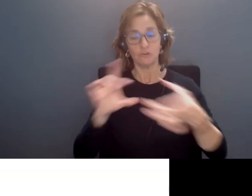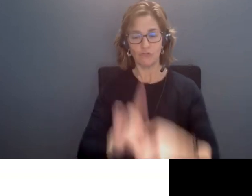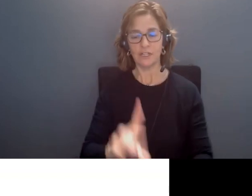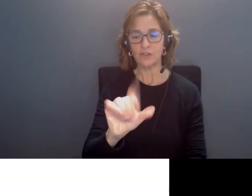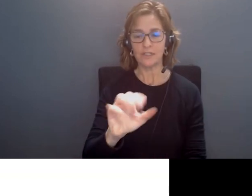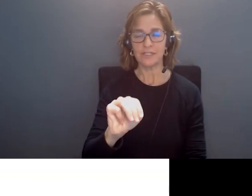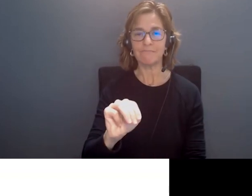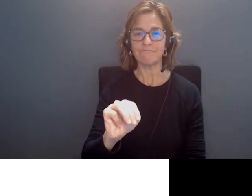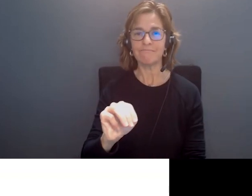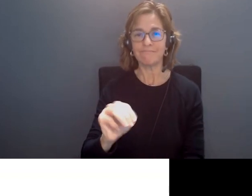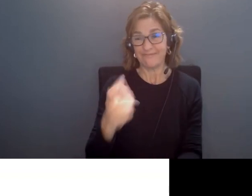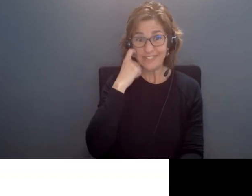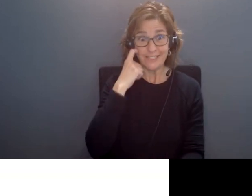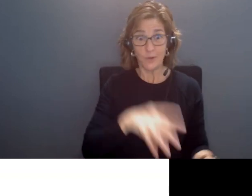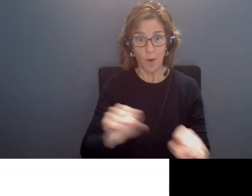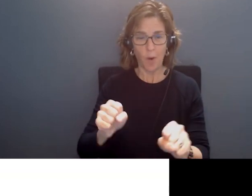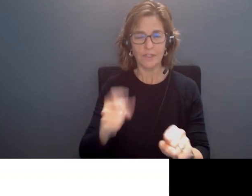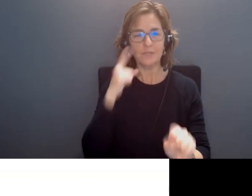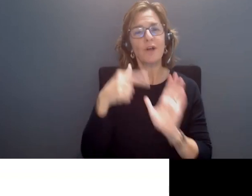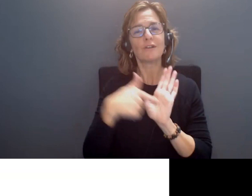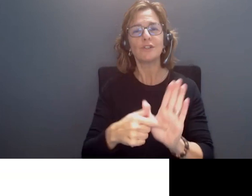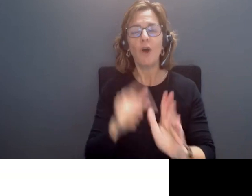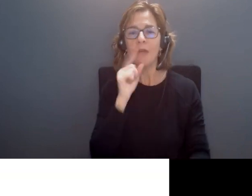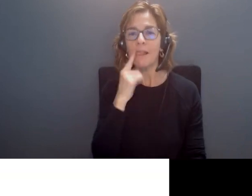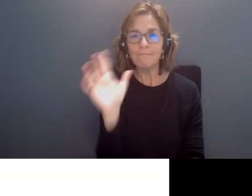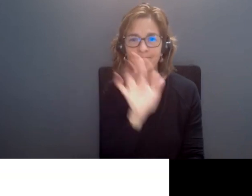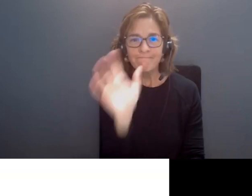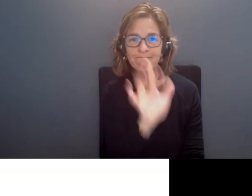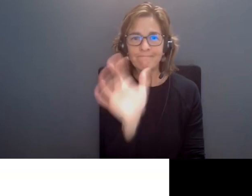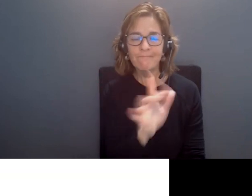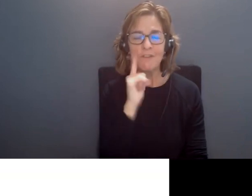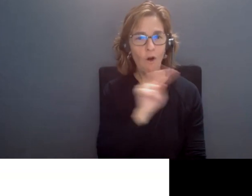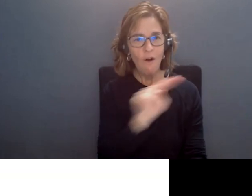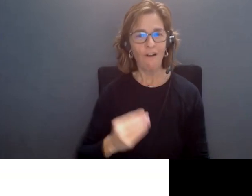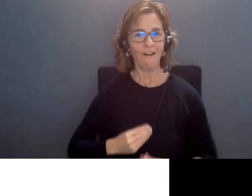across Canada have done recently. I hope it gives you some inspiration.